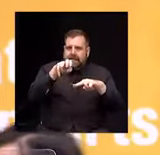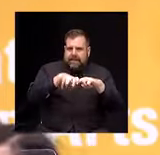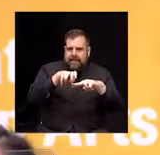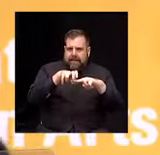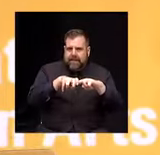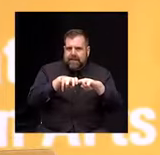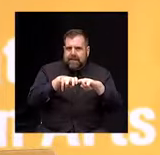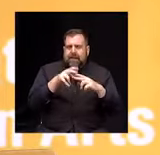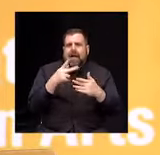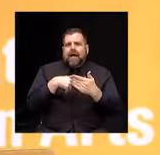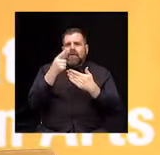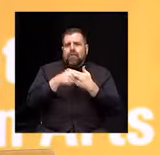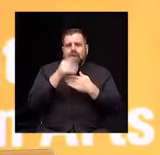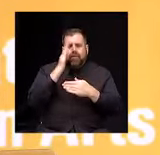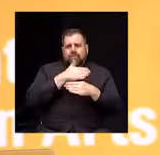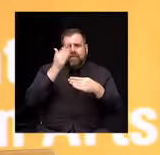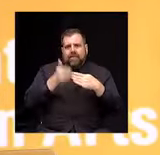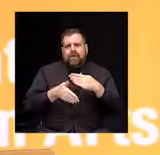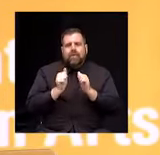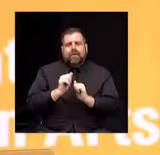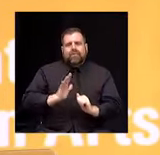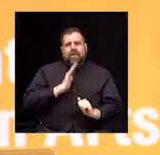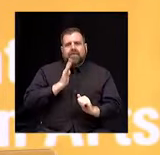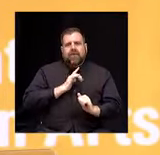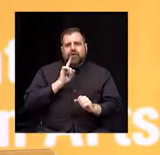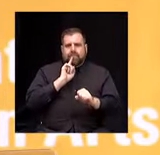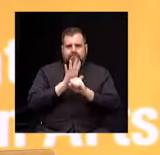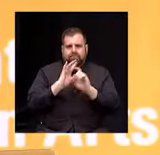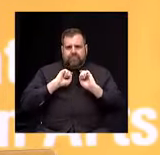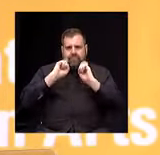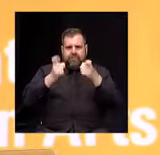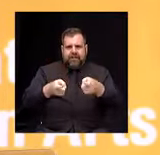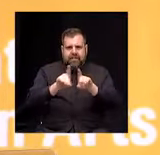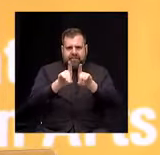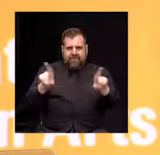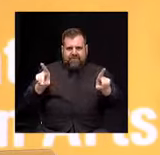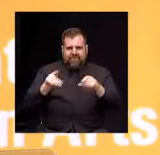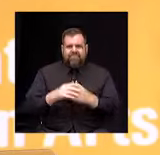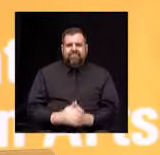as the program will conclude with the official conferment of the degrees.